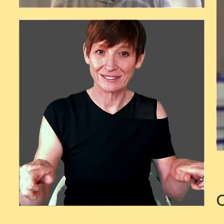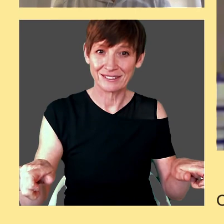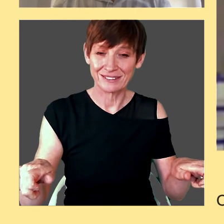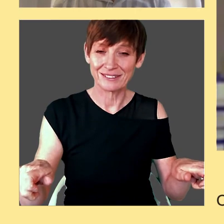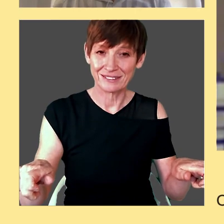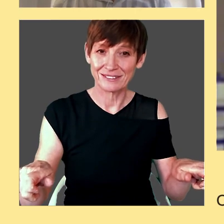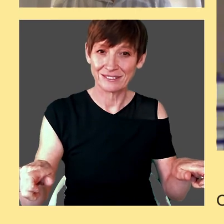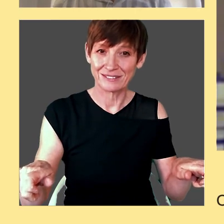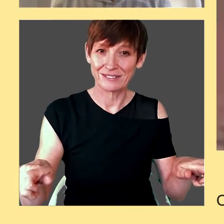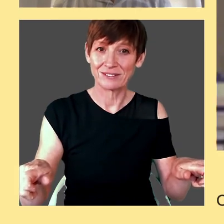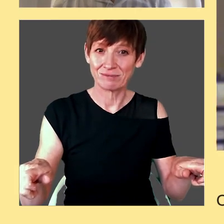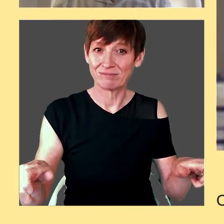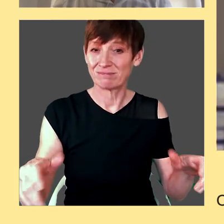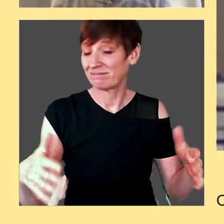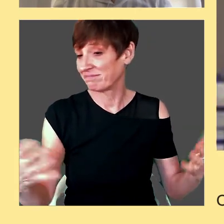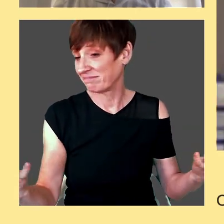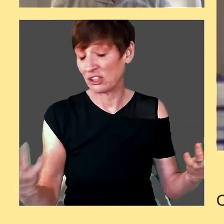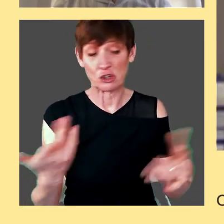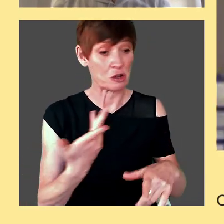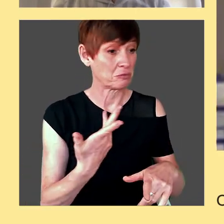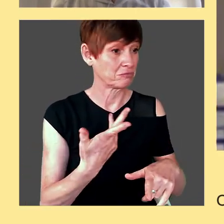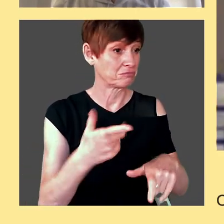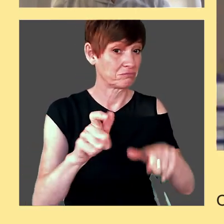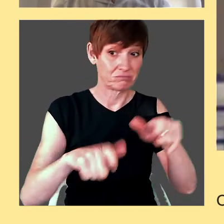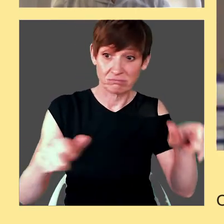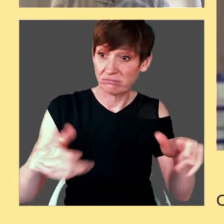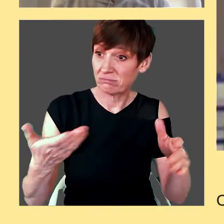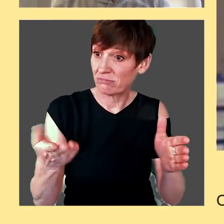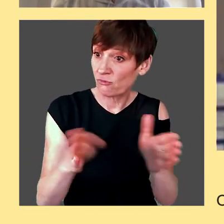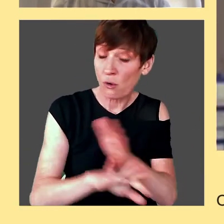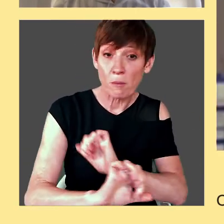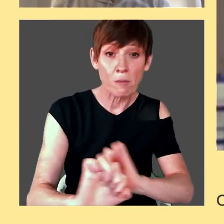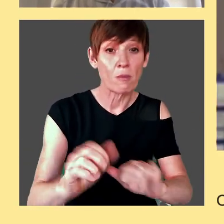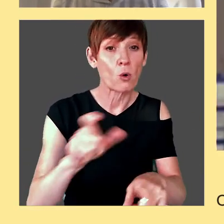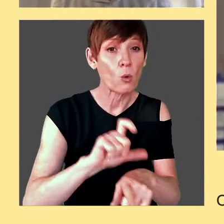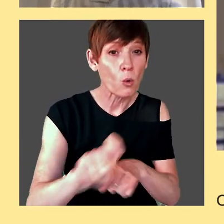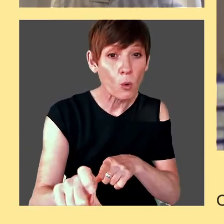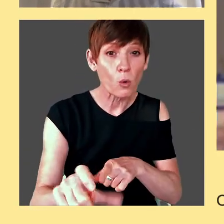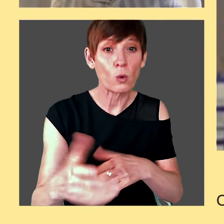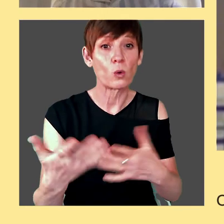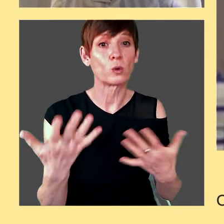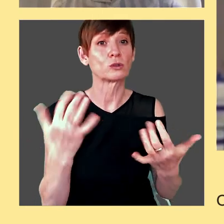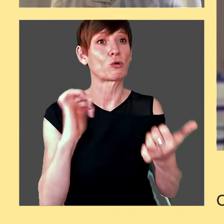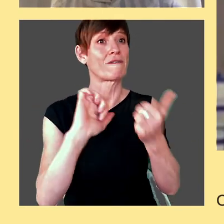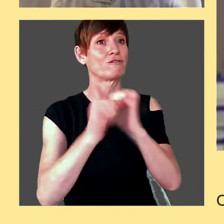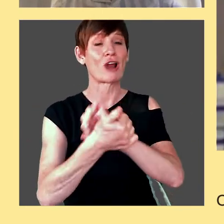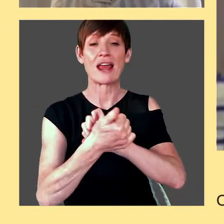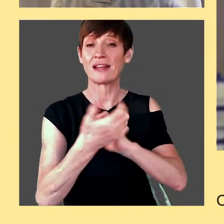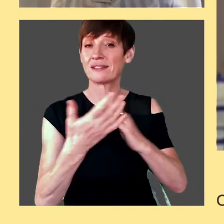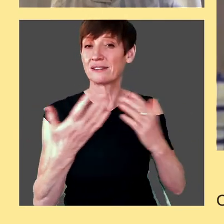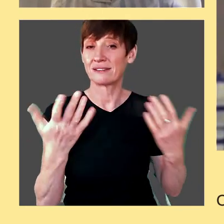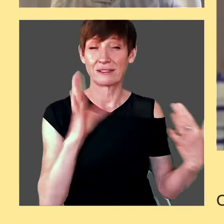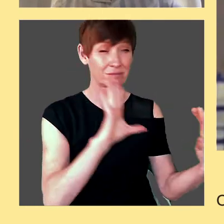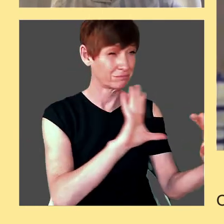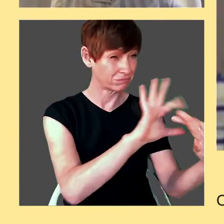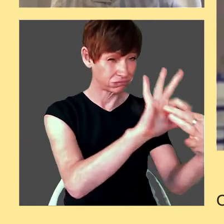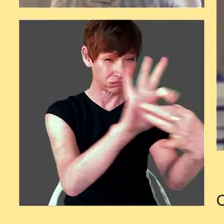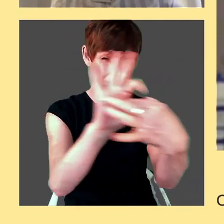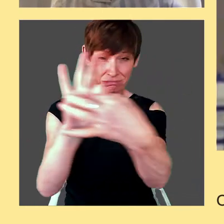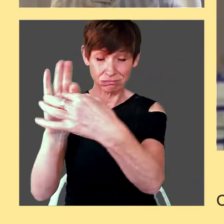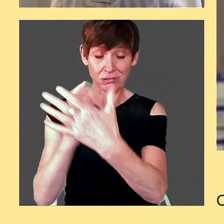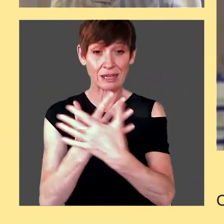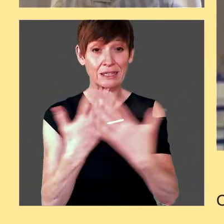even in your course or their friends, or mm-hmm. contact as many people, creative people as you